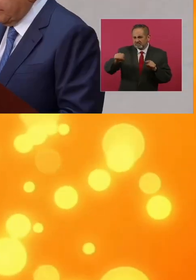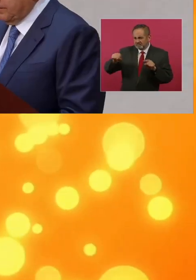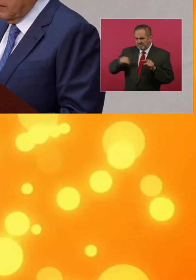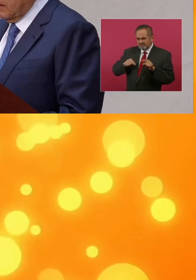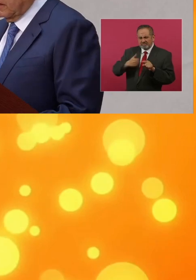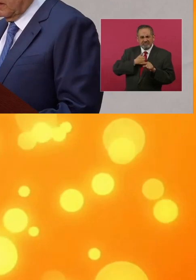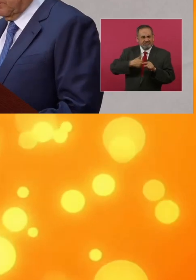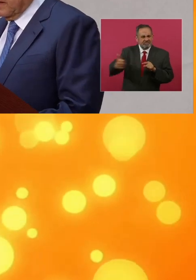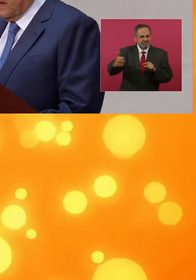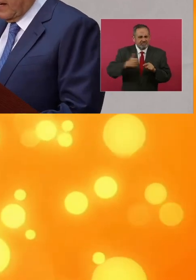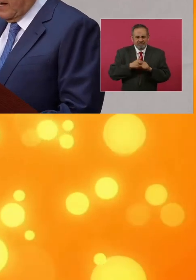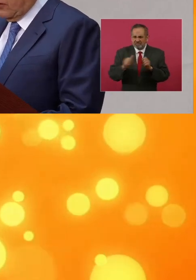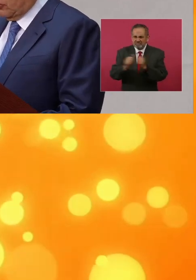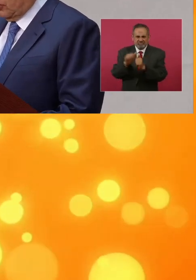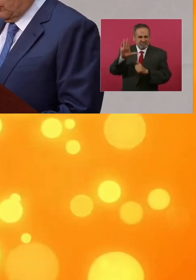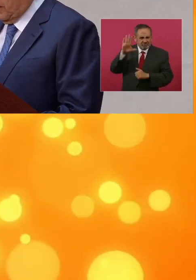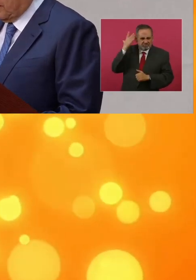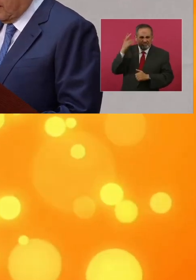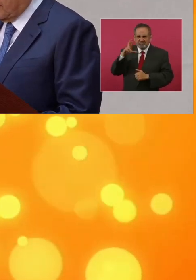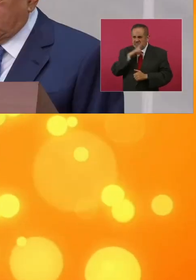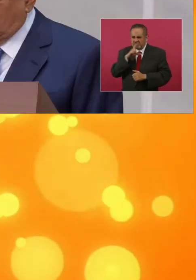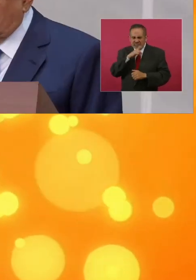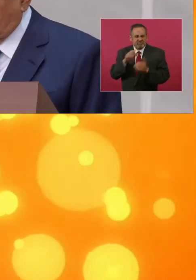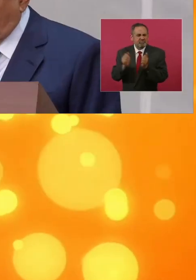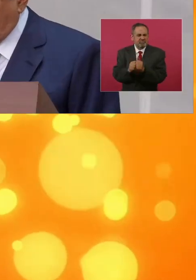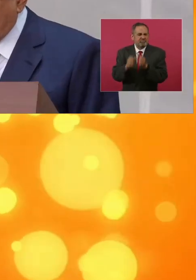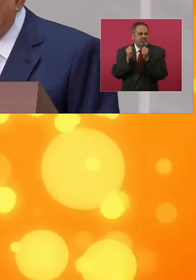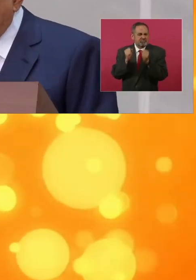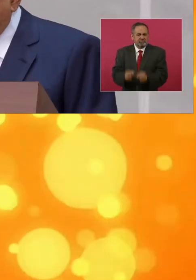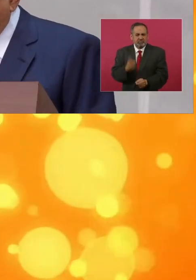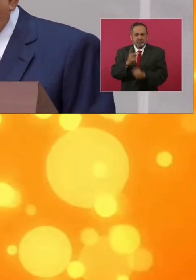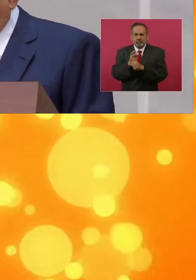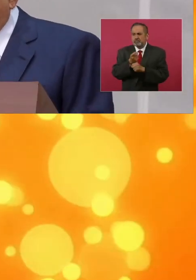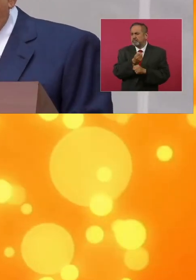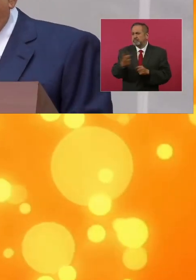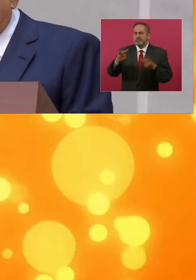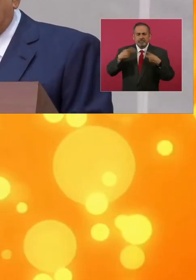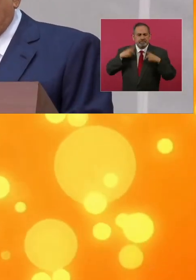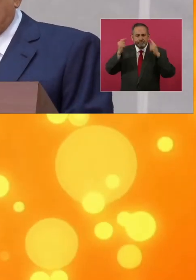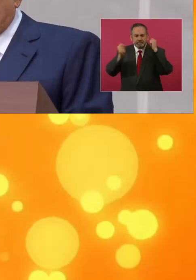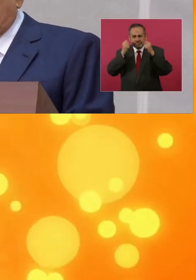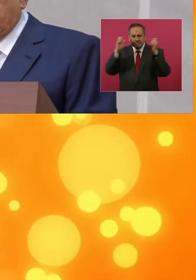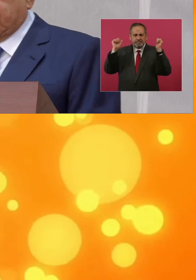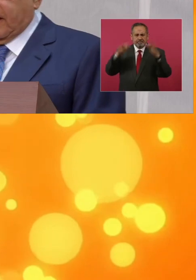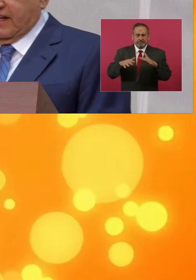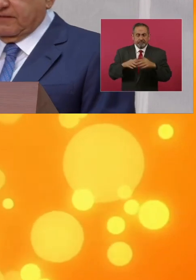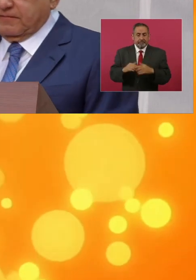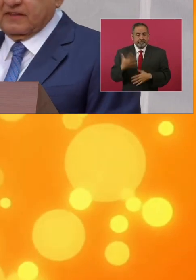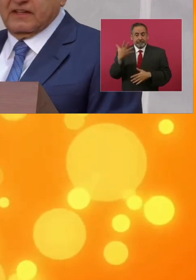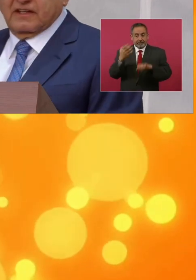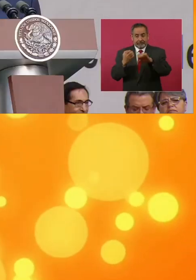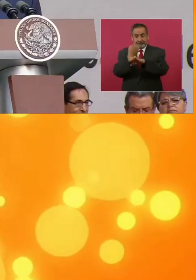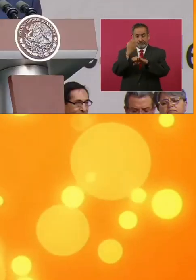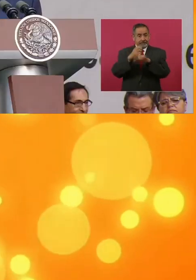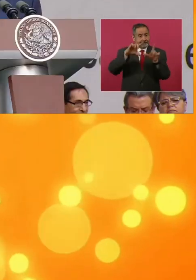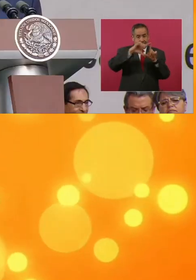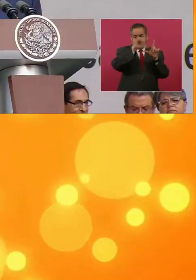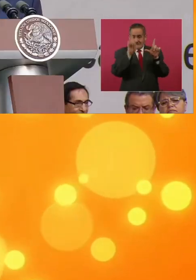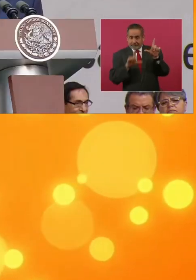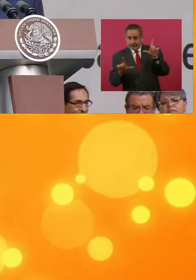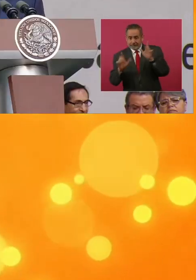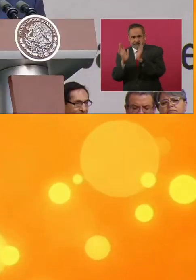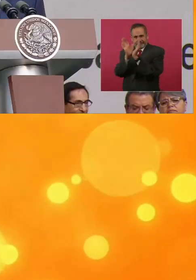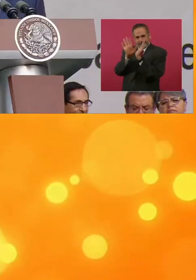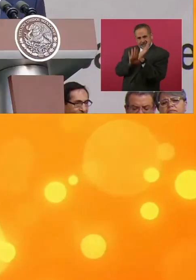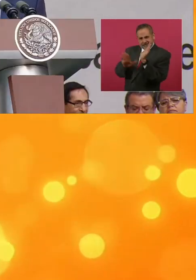that are very concerned with, say, the upcoming presidential election. So, what is it